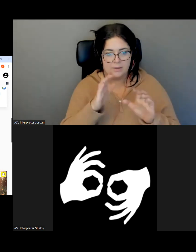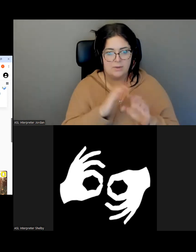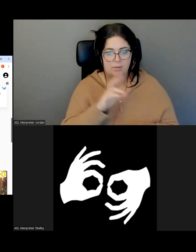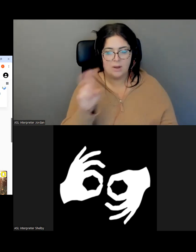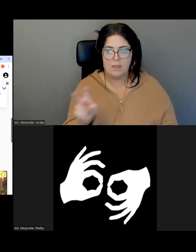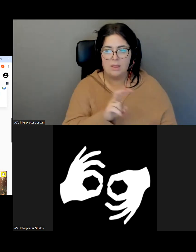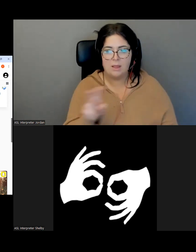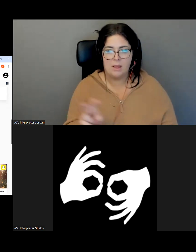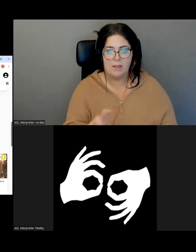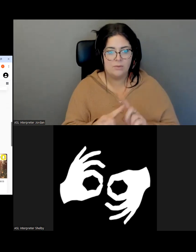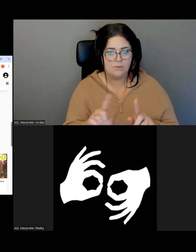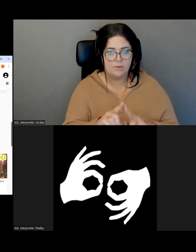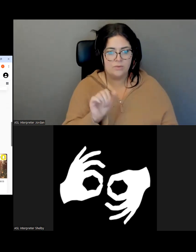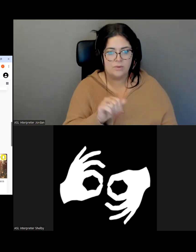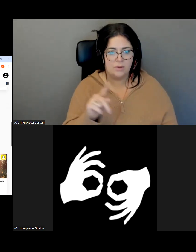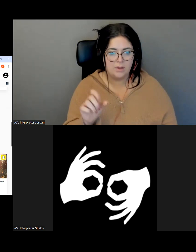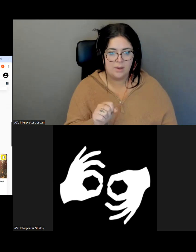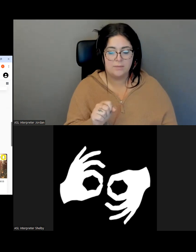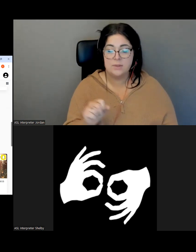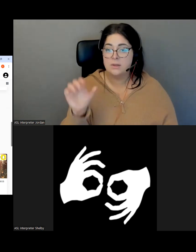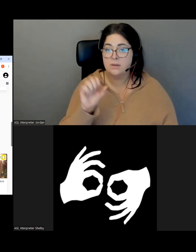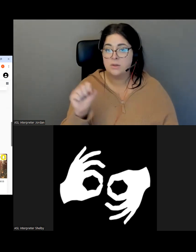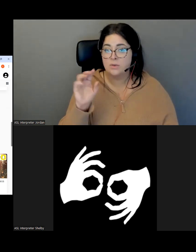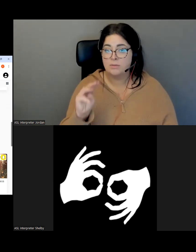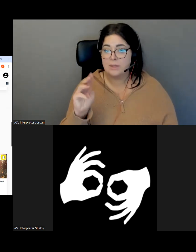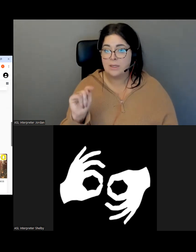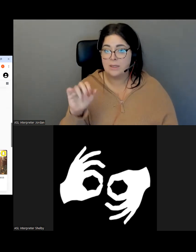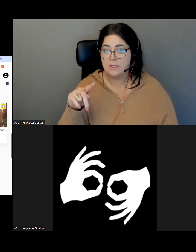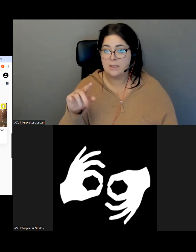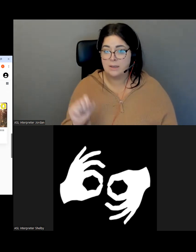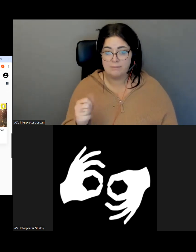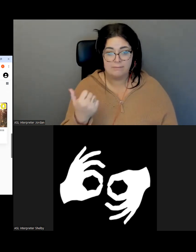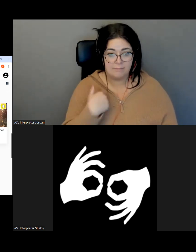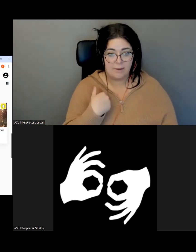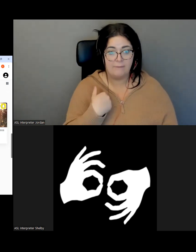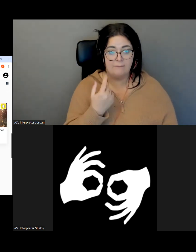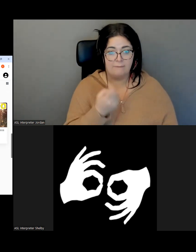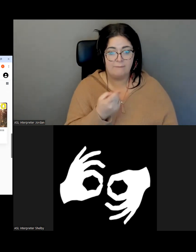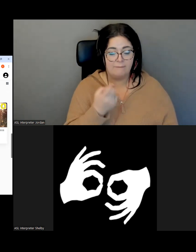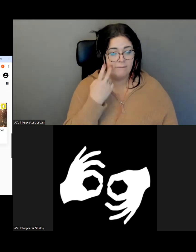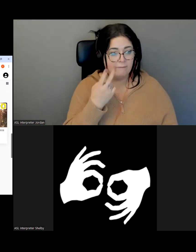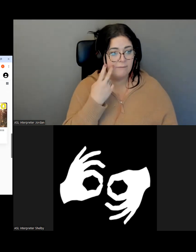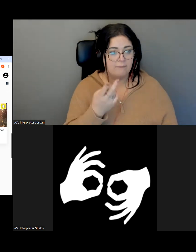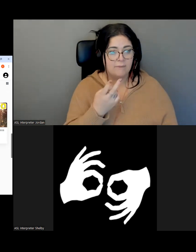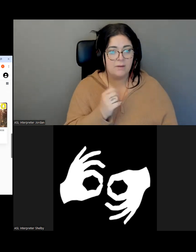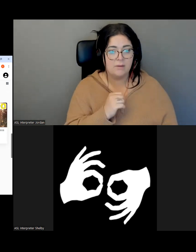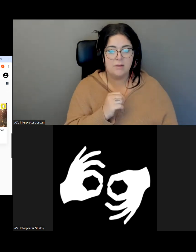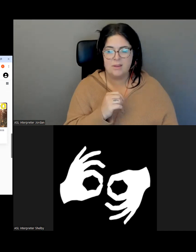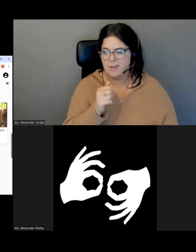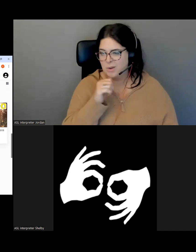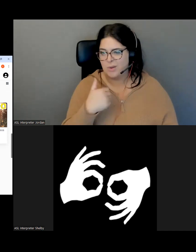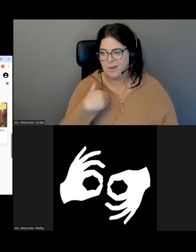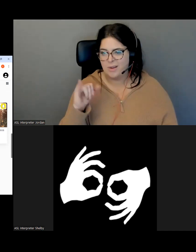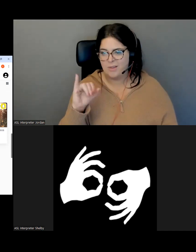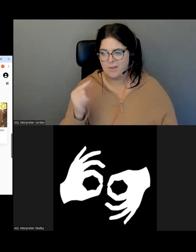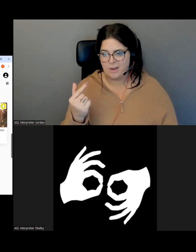using. That we also have like social media tip courses that people can take. So if you don't have like an Instagram account set,